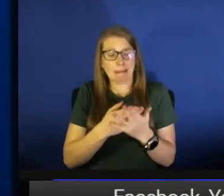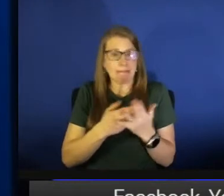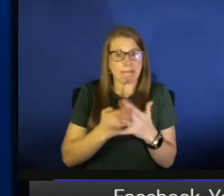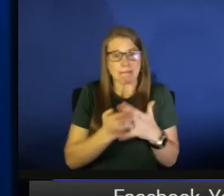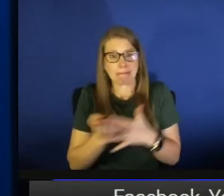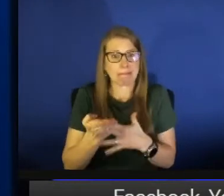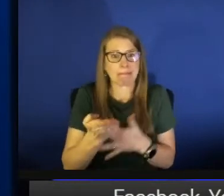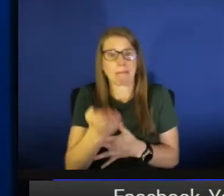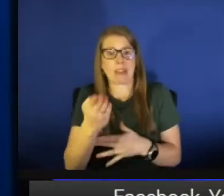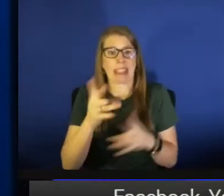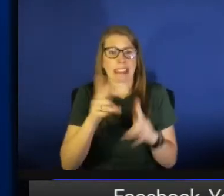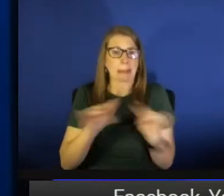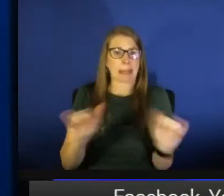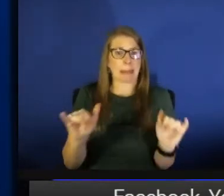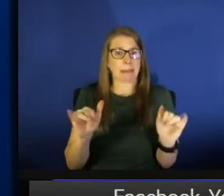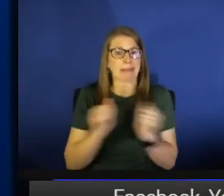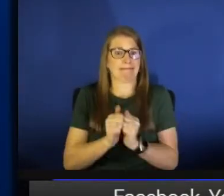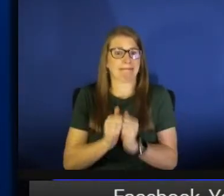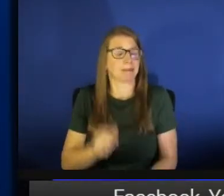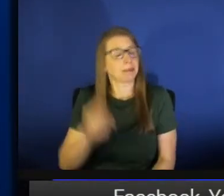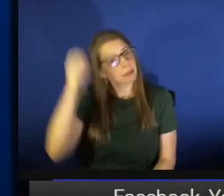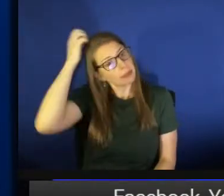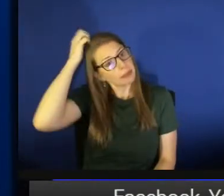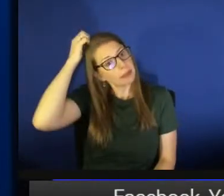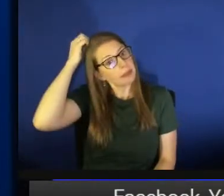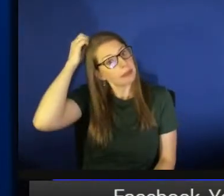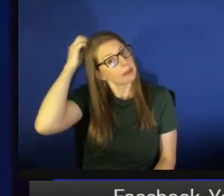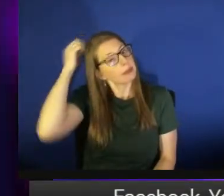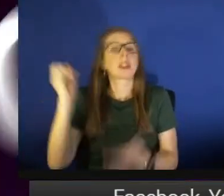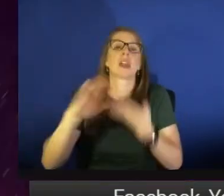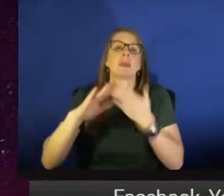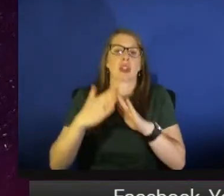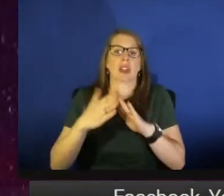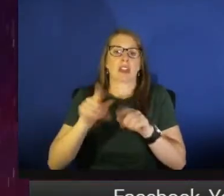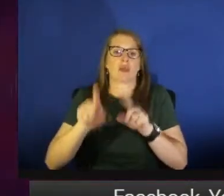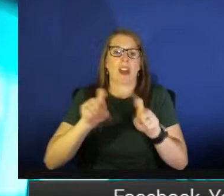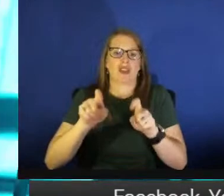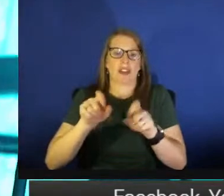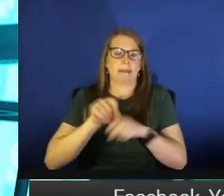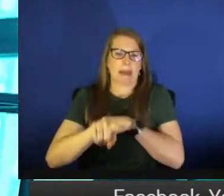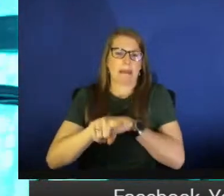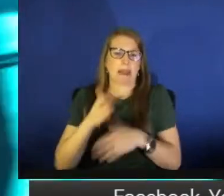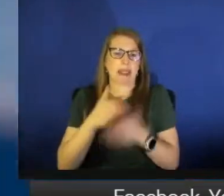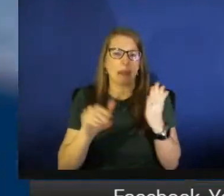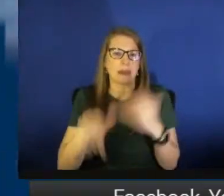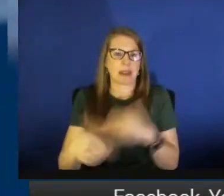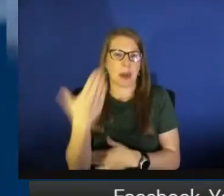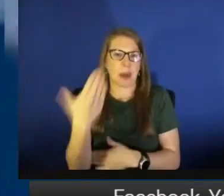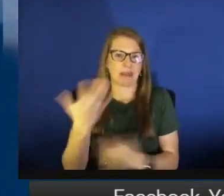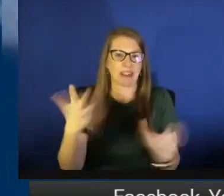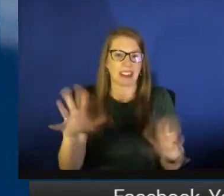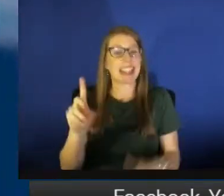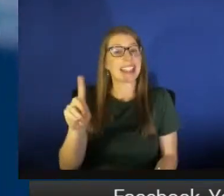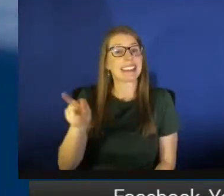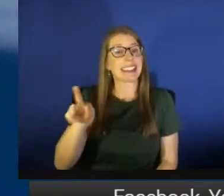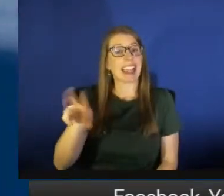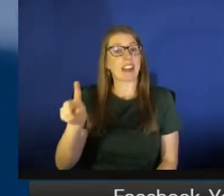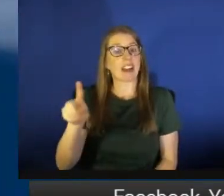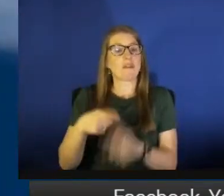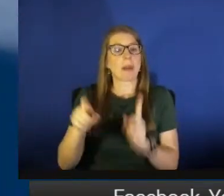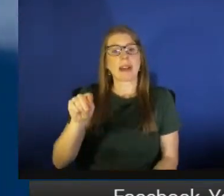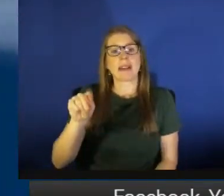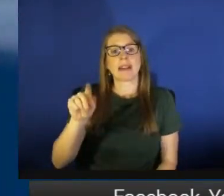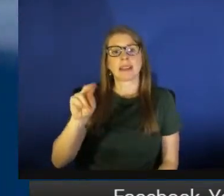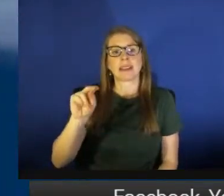time. I want to get to a community question. We have some coming in this morning. And David from Tonganoxie actually has a question for